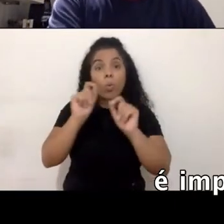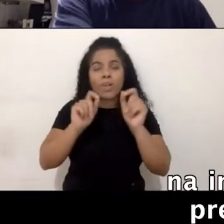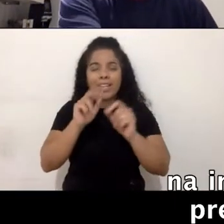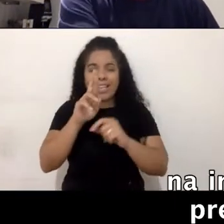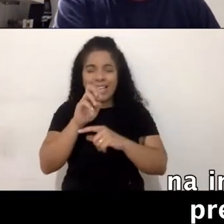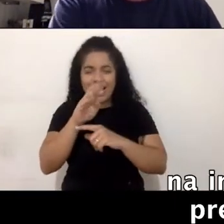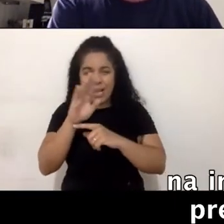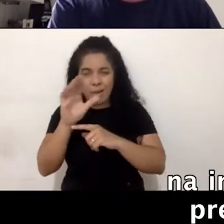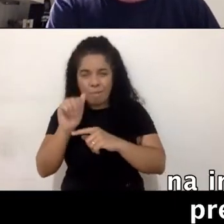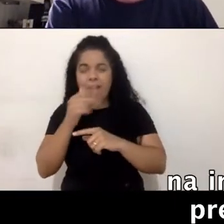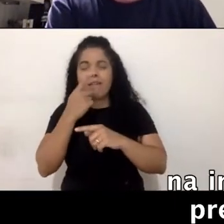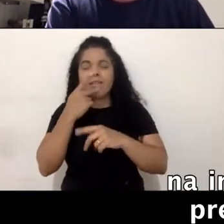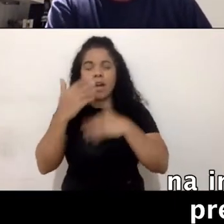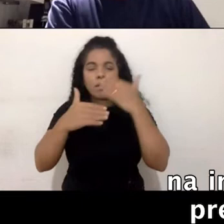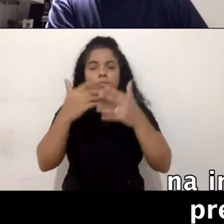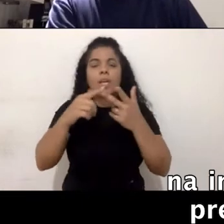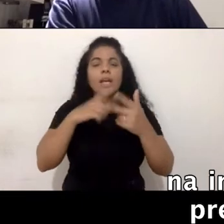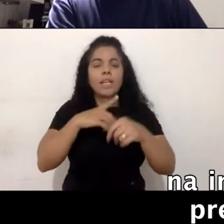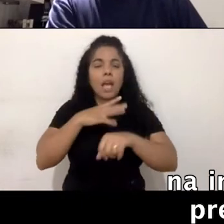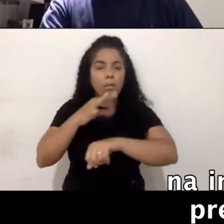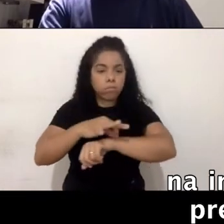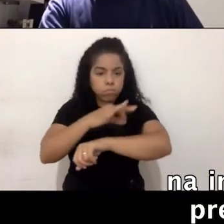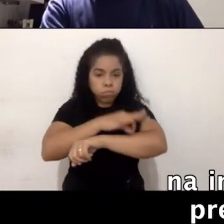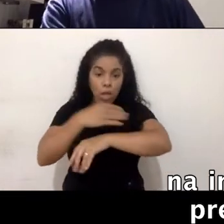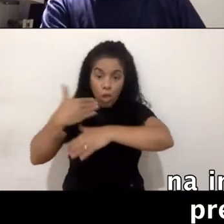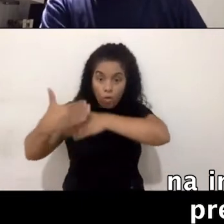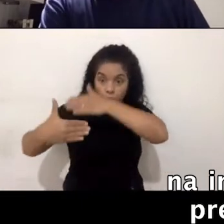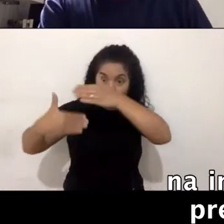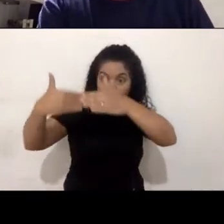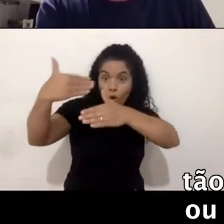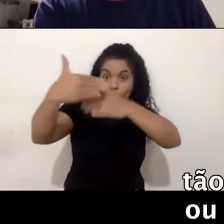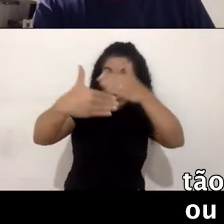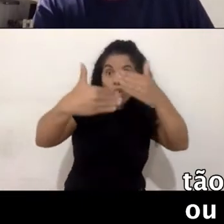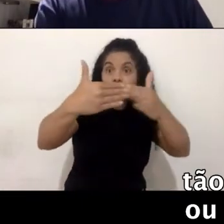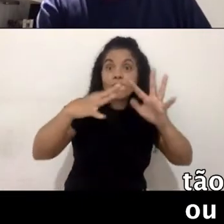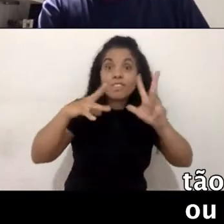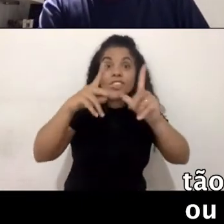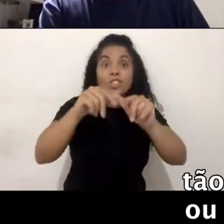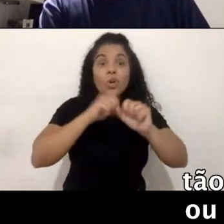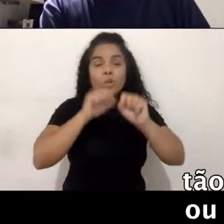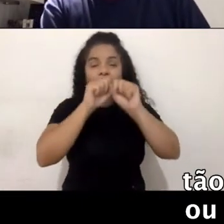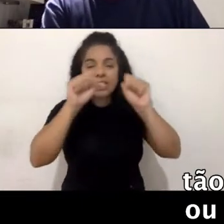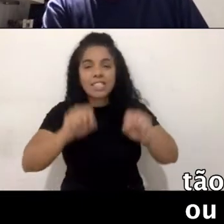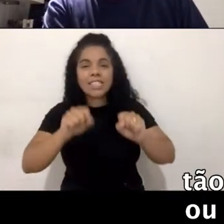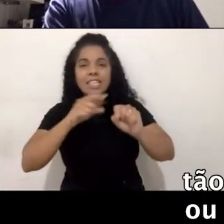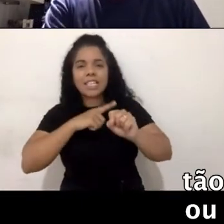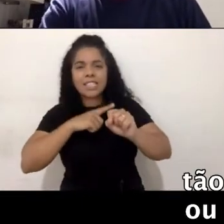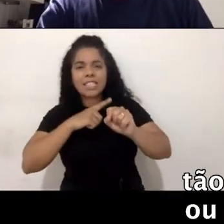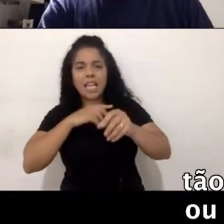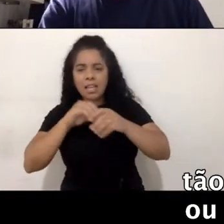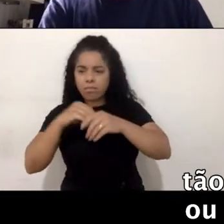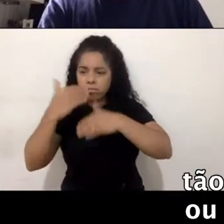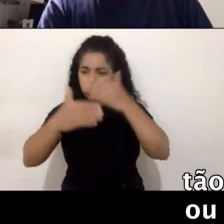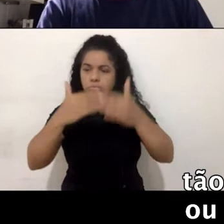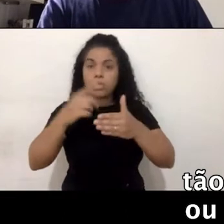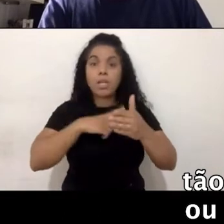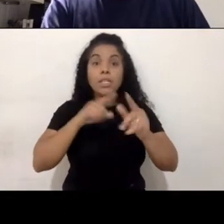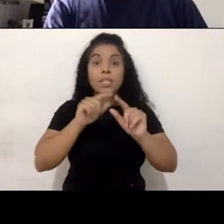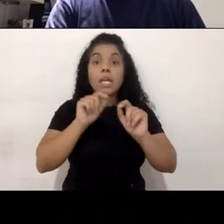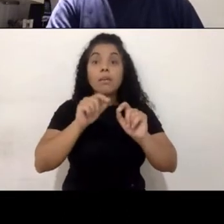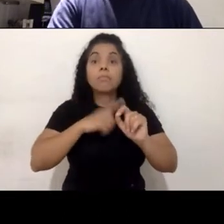system, down to the infrastructure and beneath, needs to be able to evolve, as well as the applications, in order to support